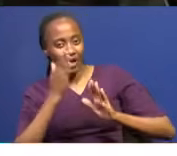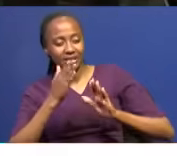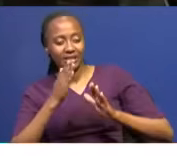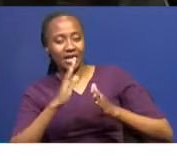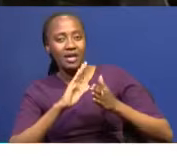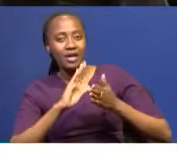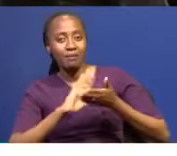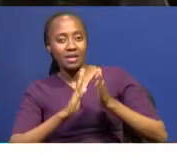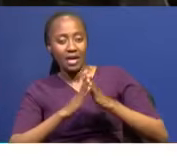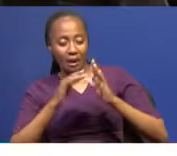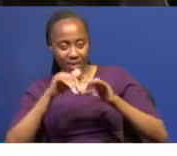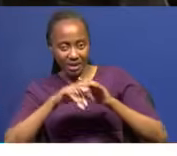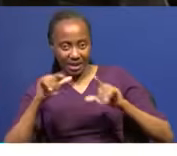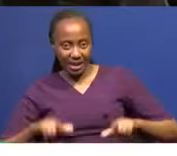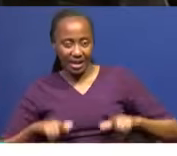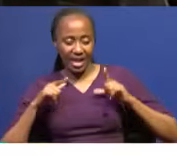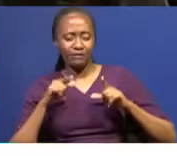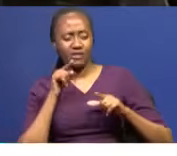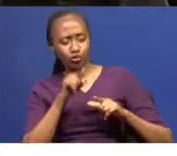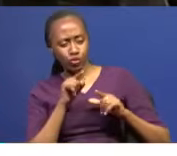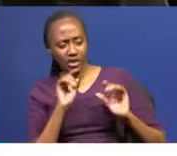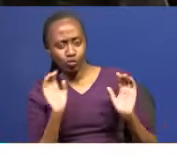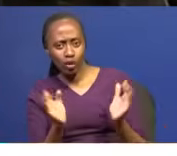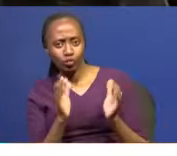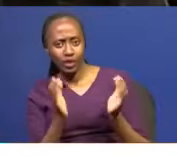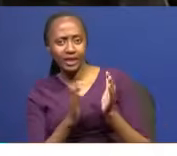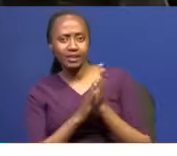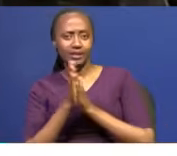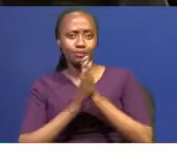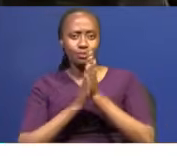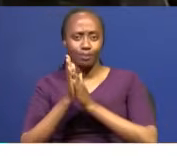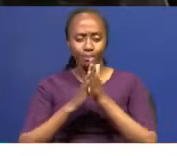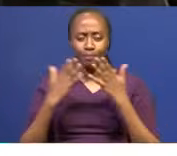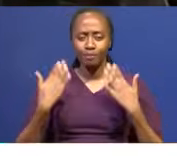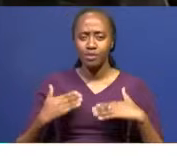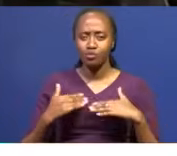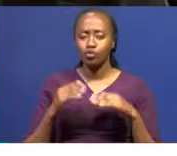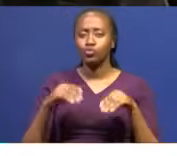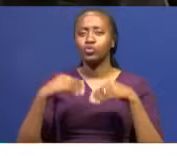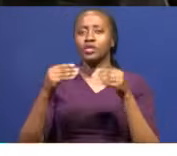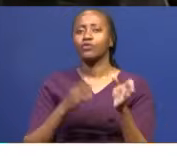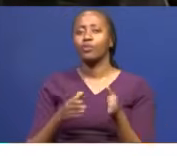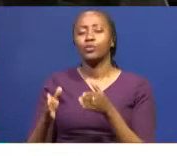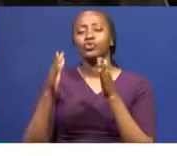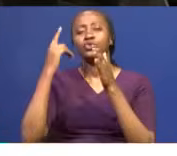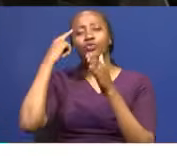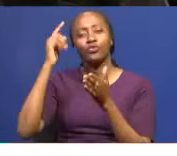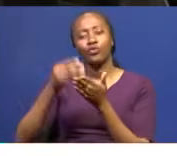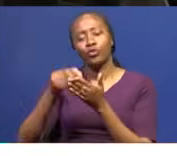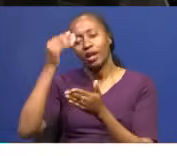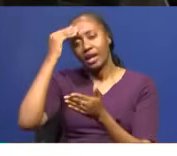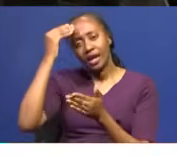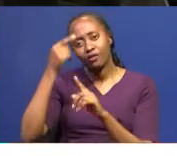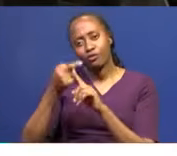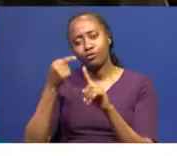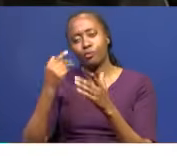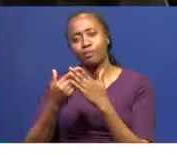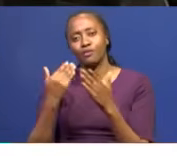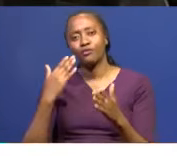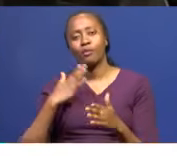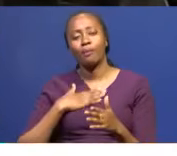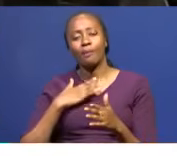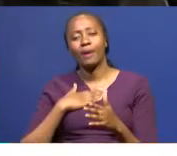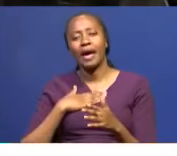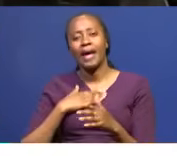it is meant to encourage people, to give them an opportunity to learn from the mistakes that I